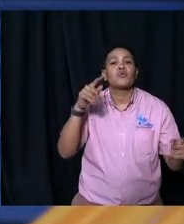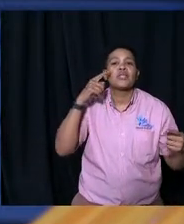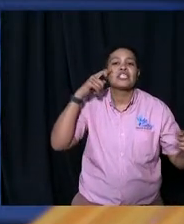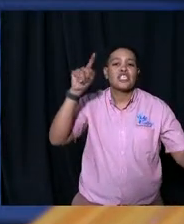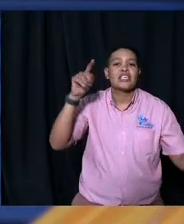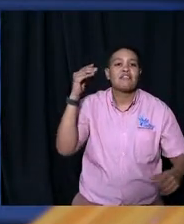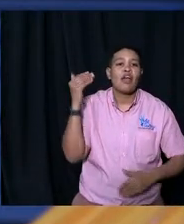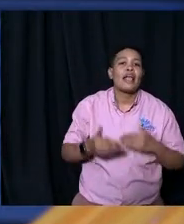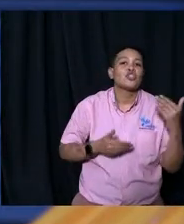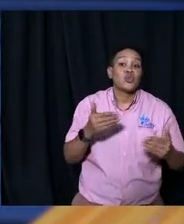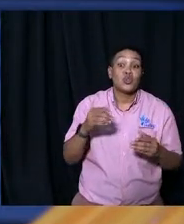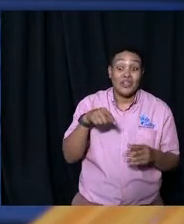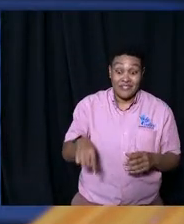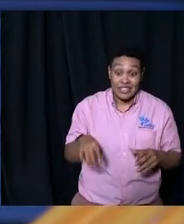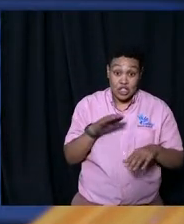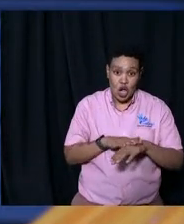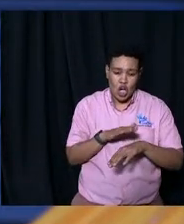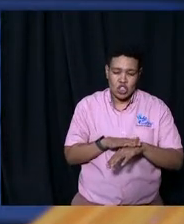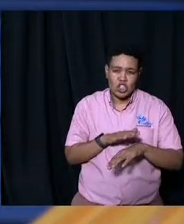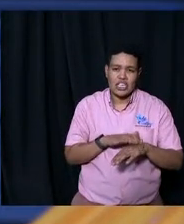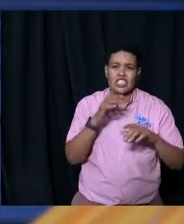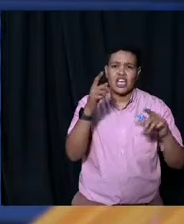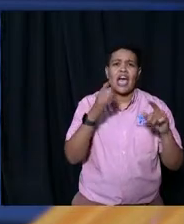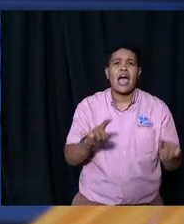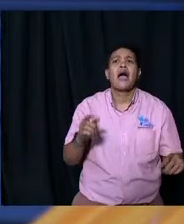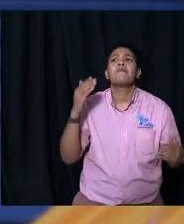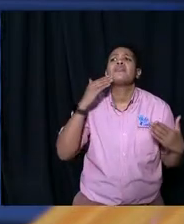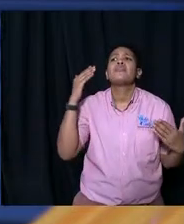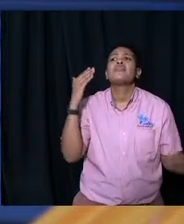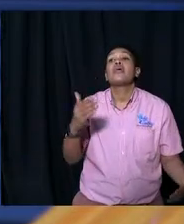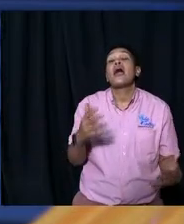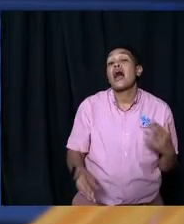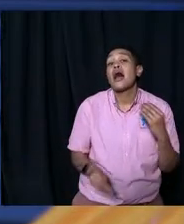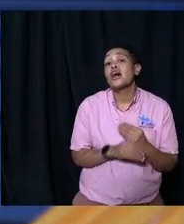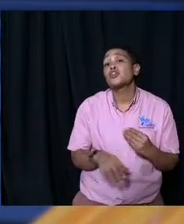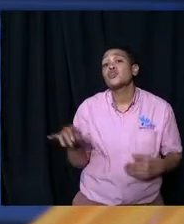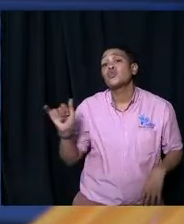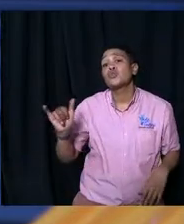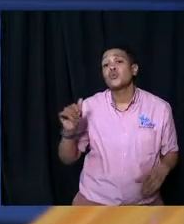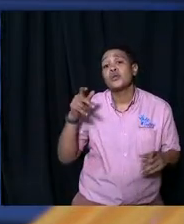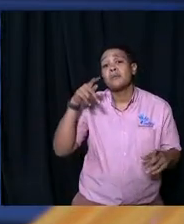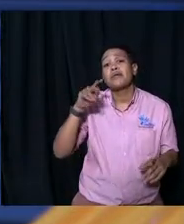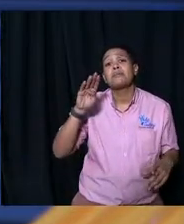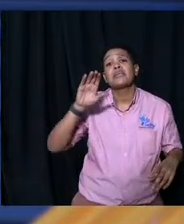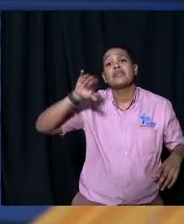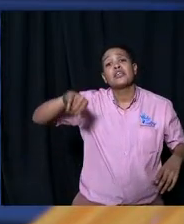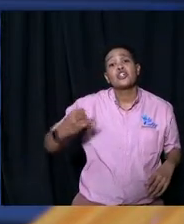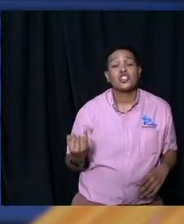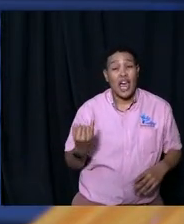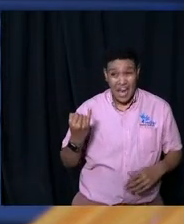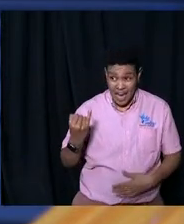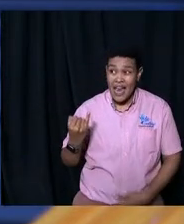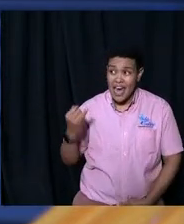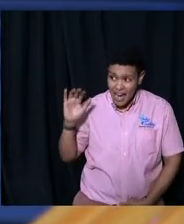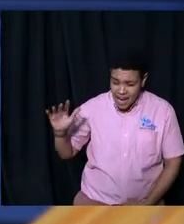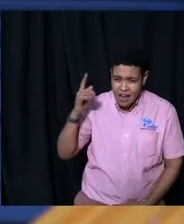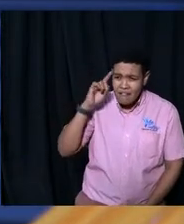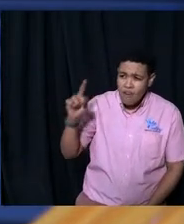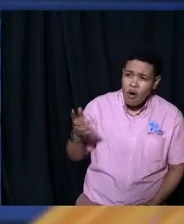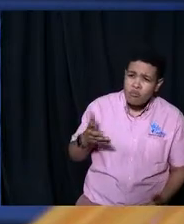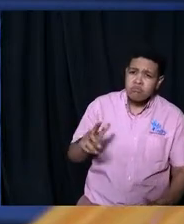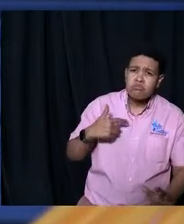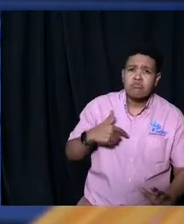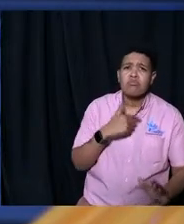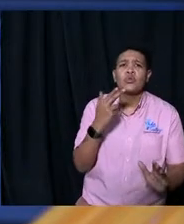successful execution of this consultation. Thanks also to the Public Broadcasting Corporation of Jamaica for allowing